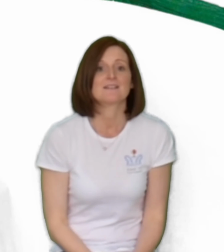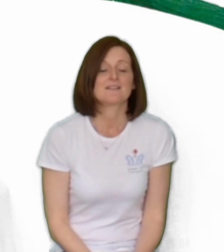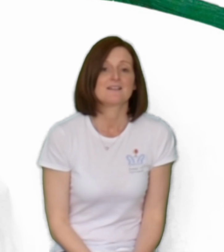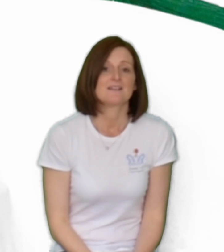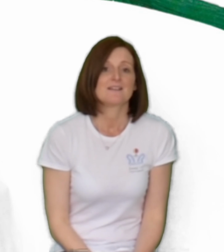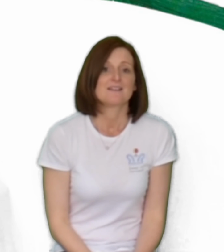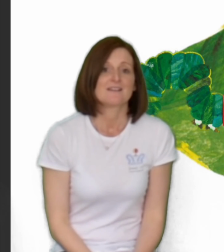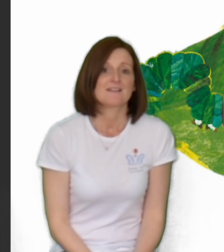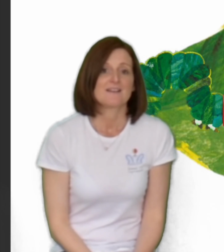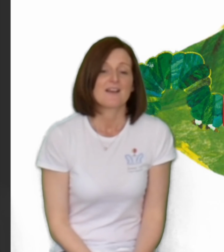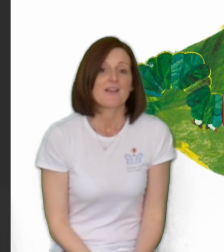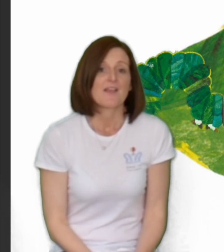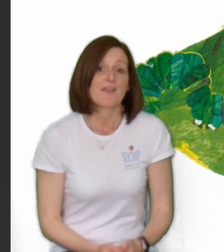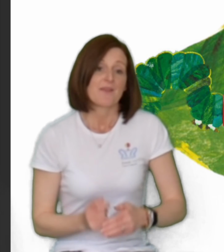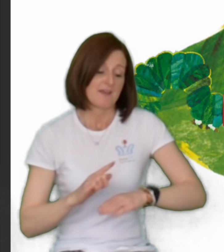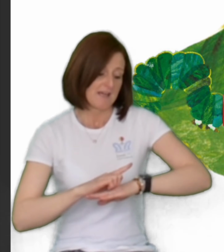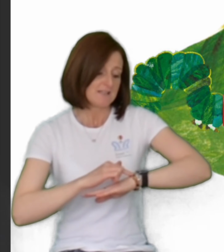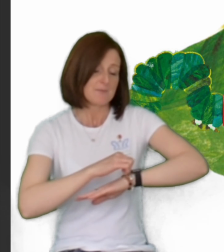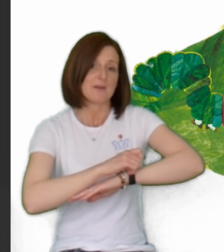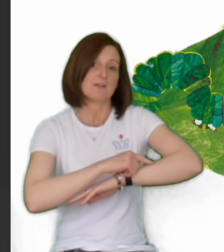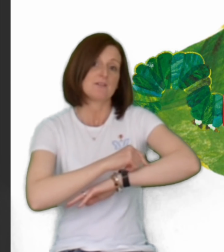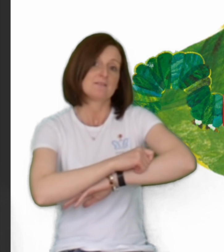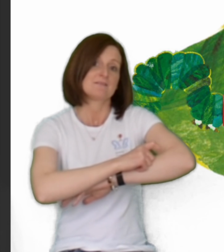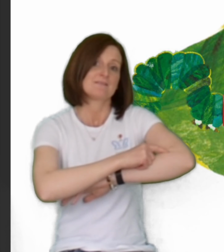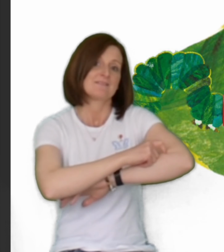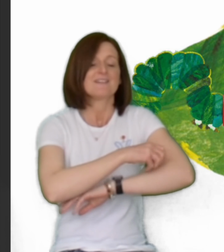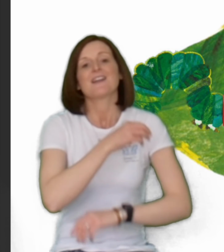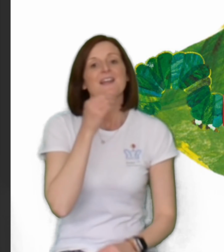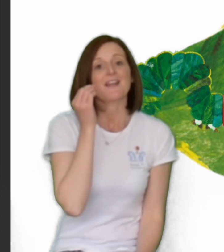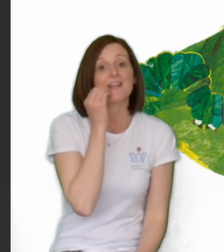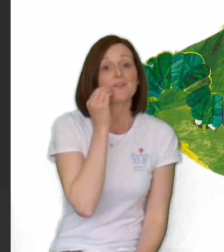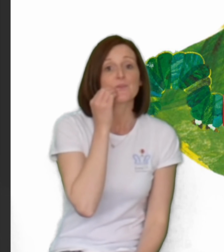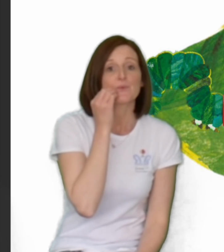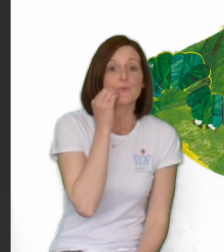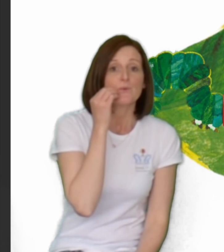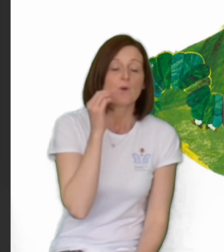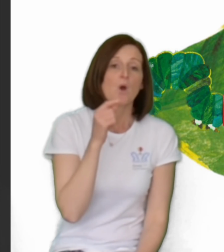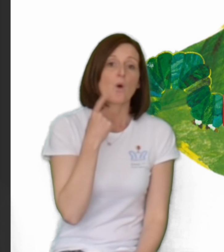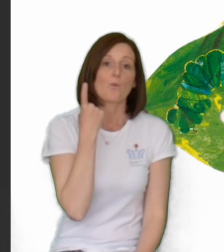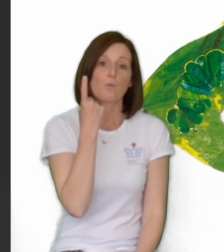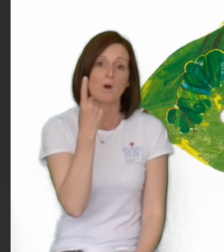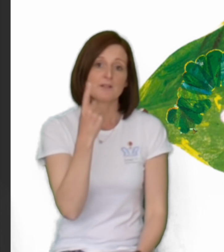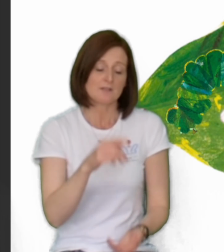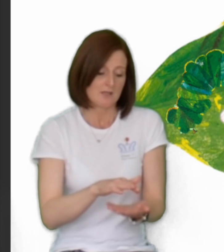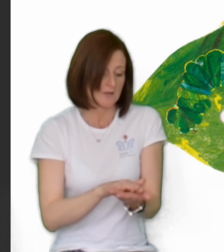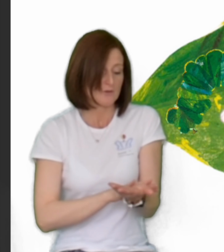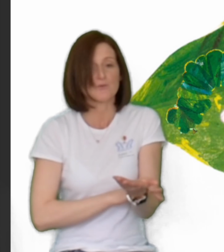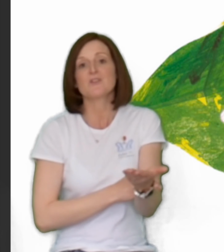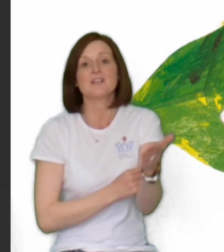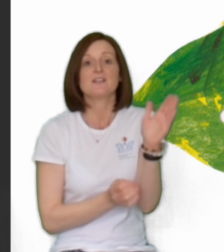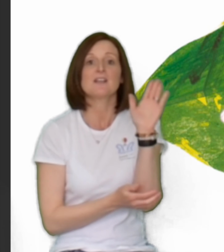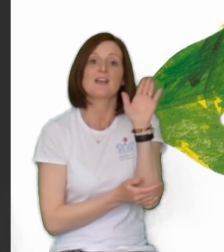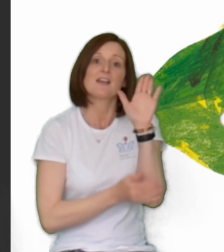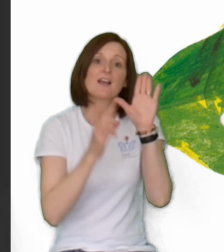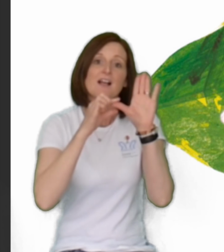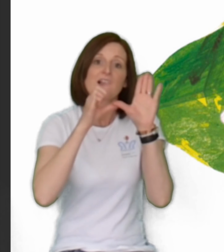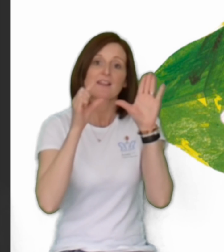The caterpillar ate through one